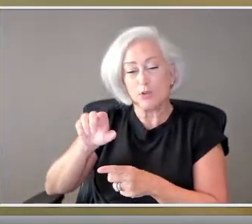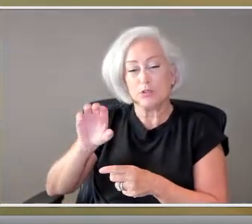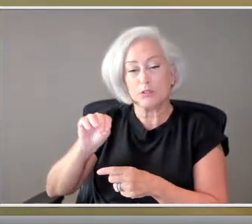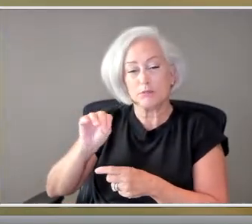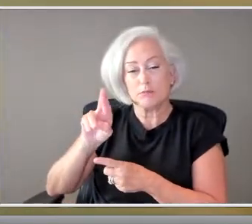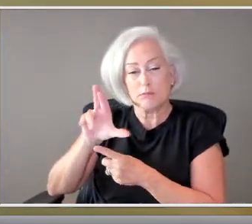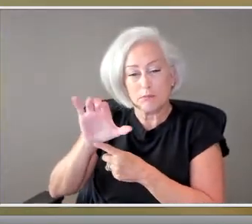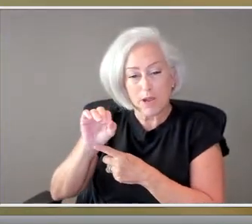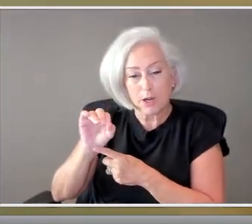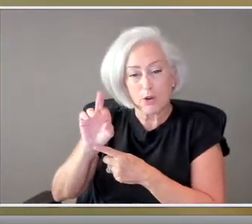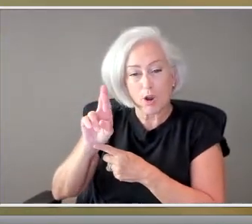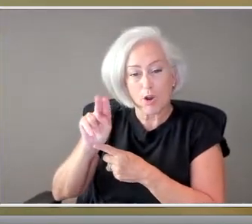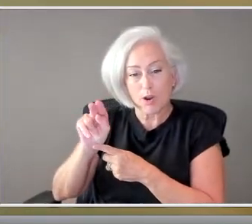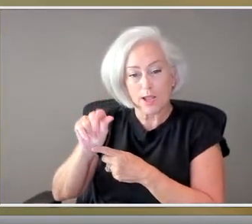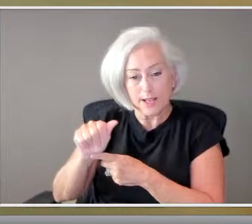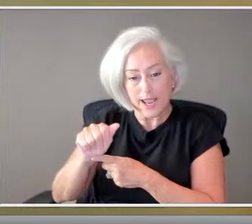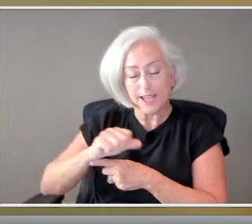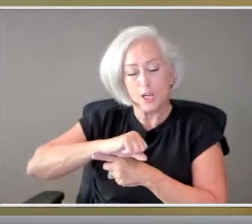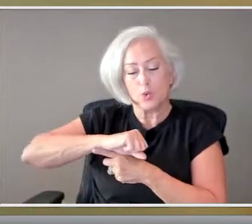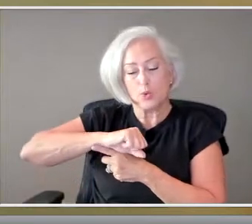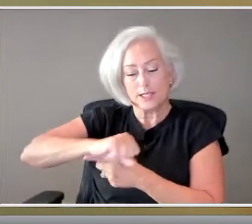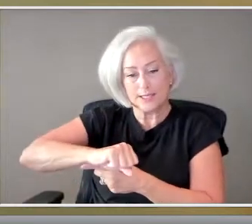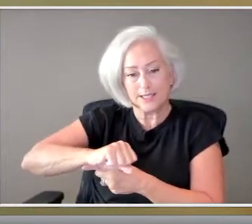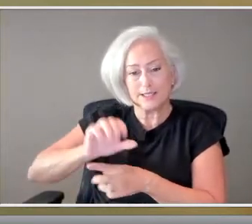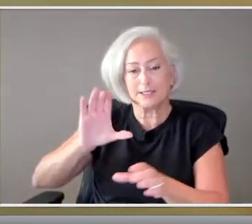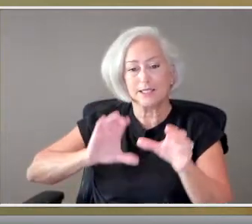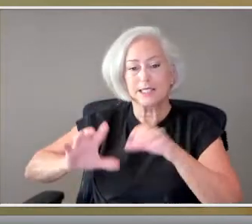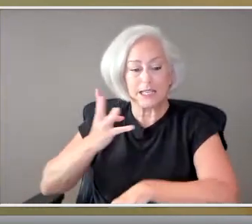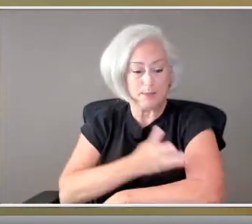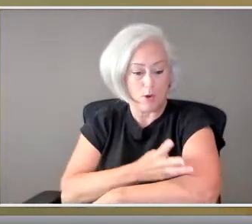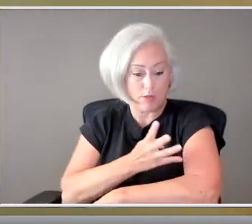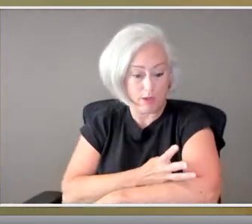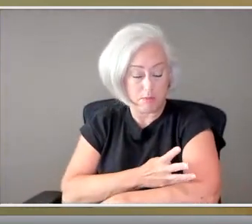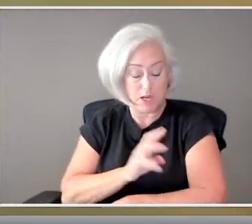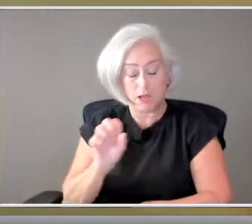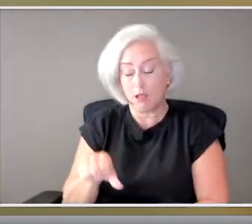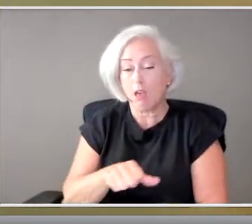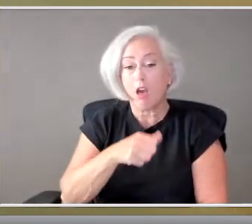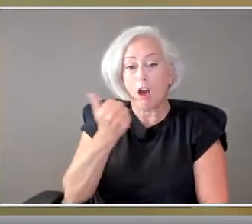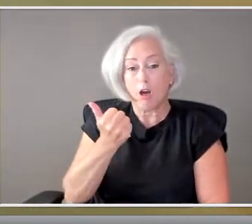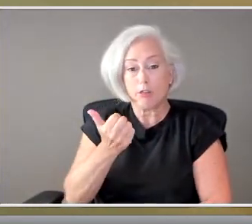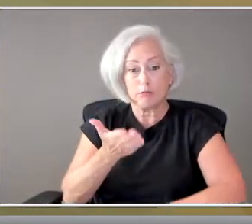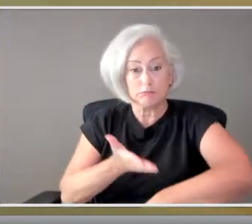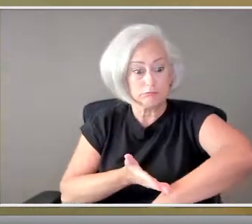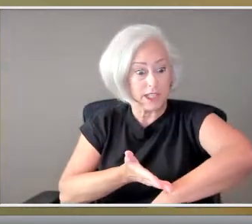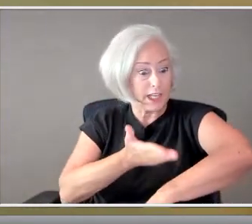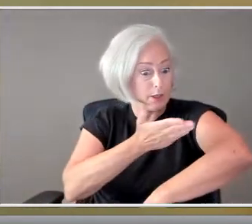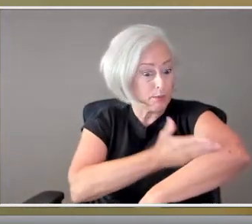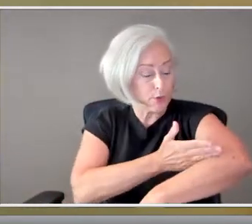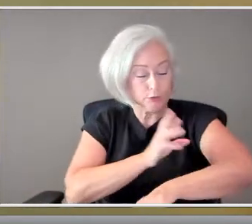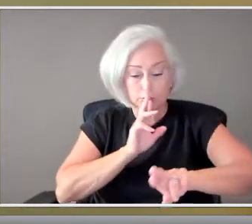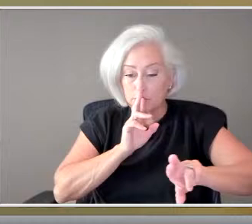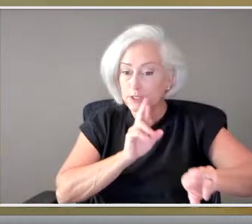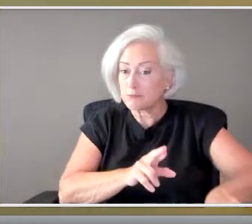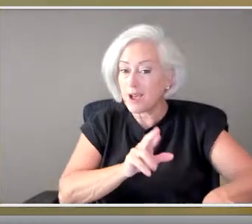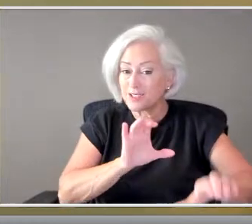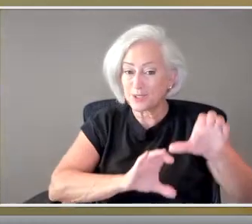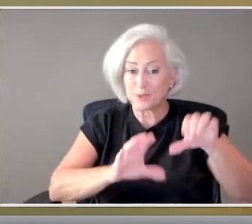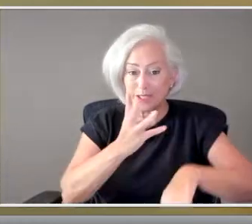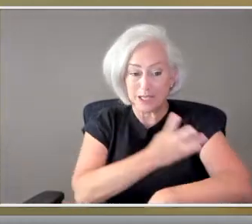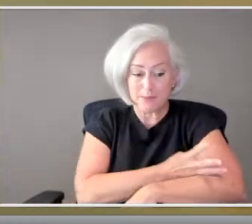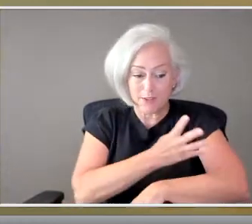actually cause resistance to chemotherapy. Others improve response to chemotherapy